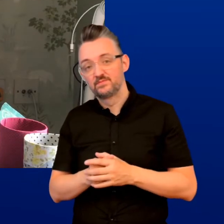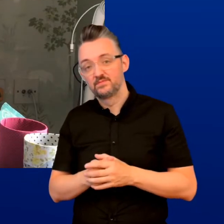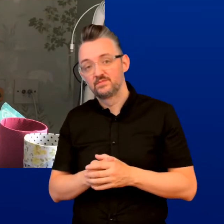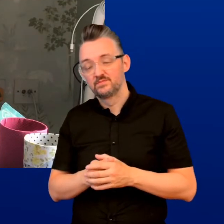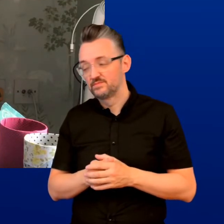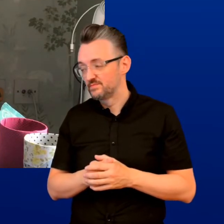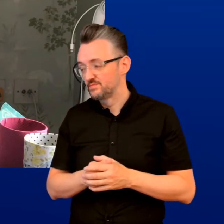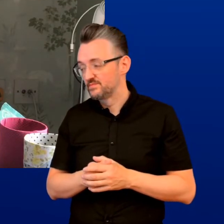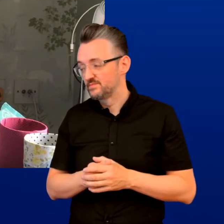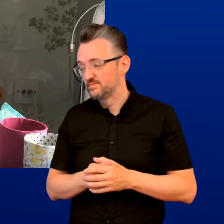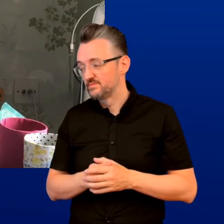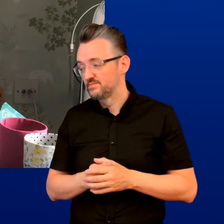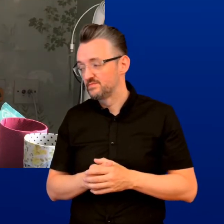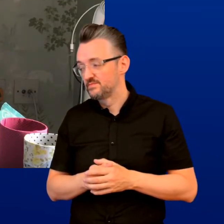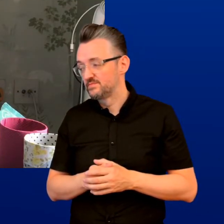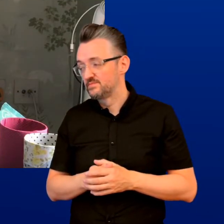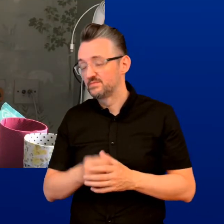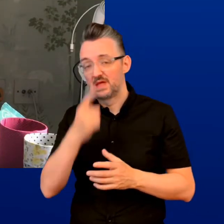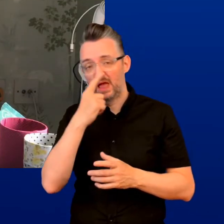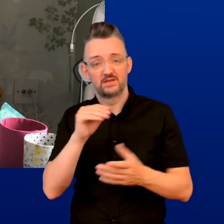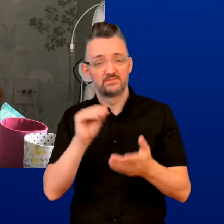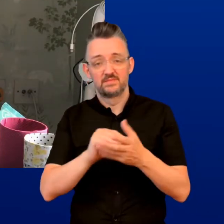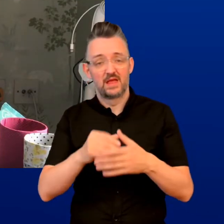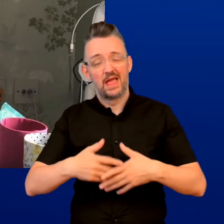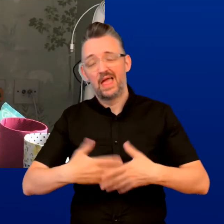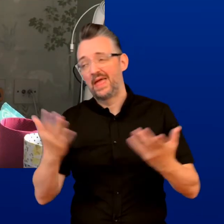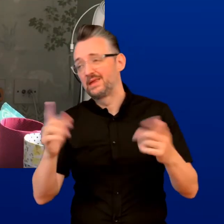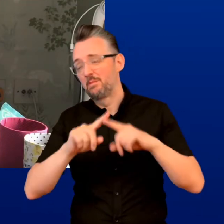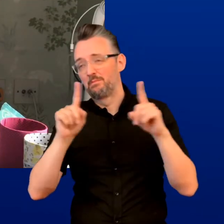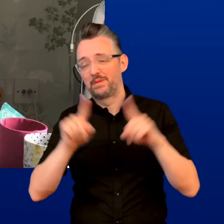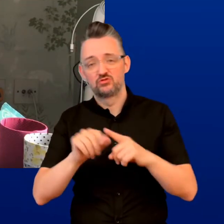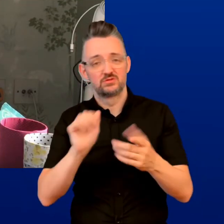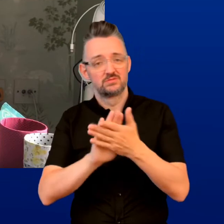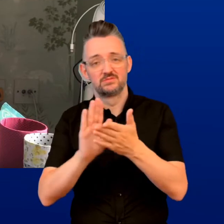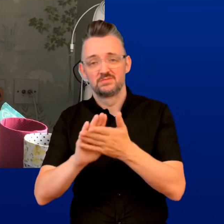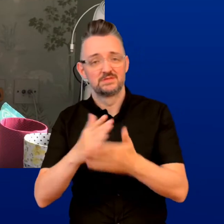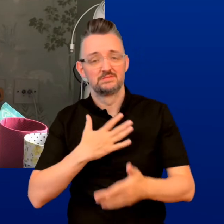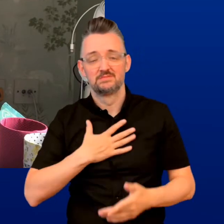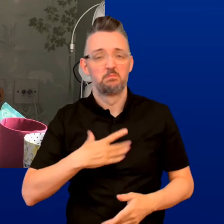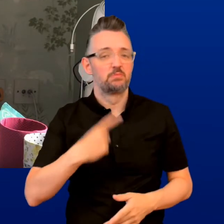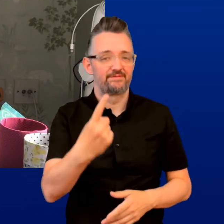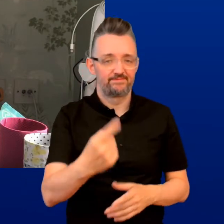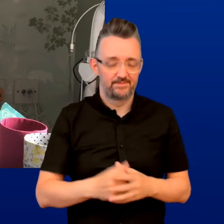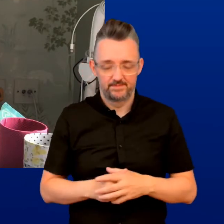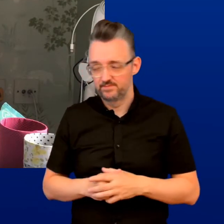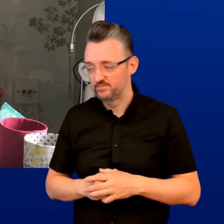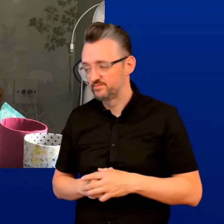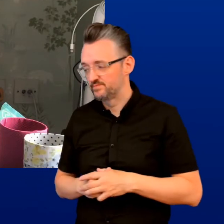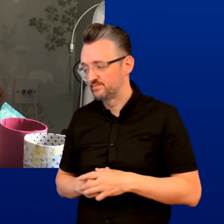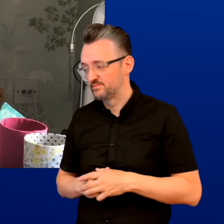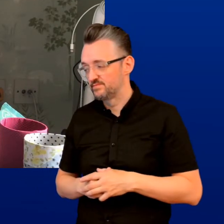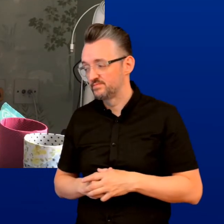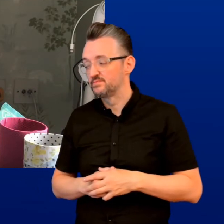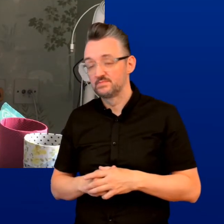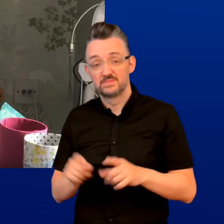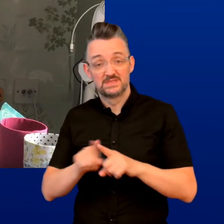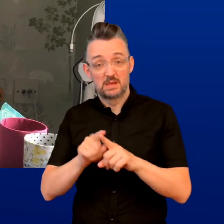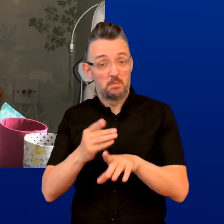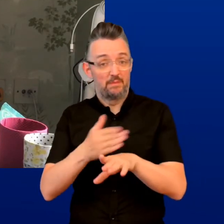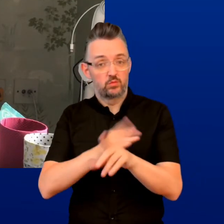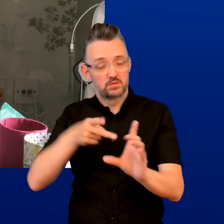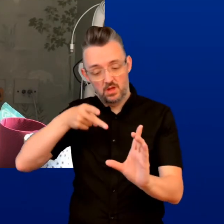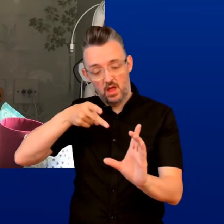can put Santas, snowmen, whatever else you want on it. Then you would just cut the